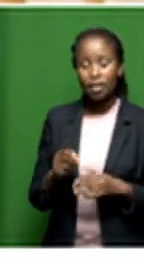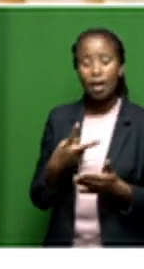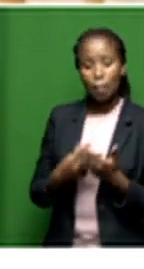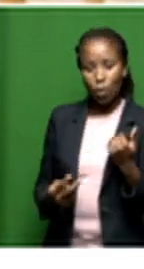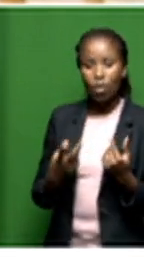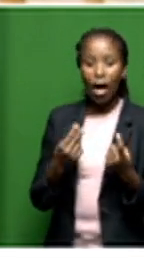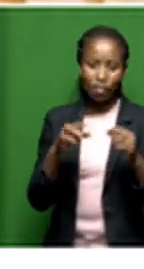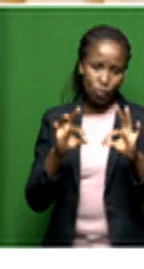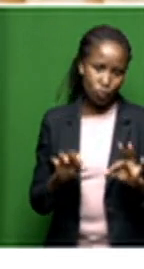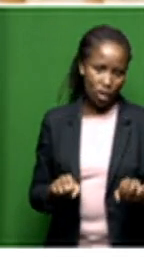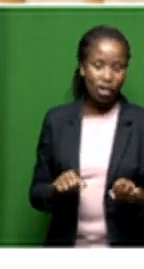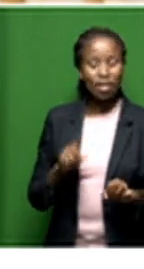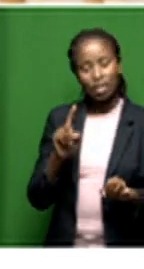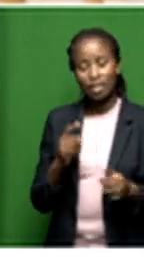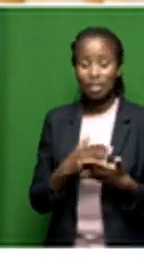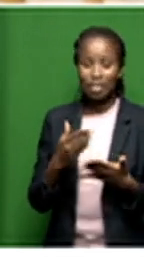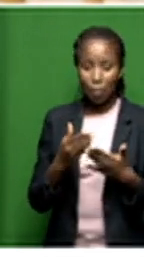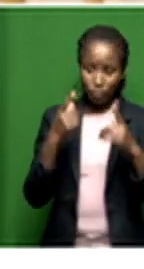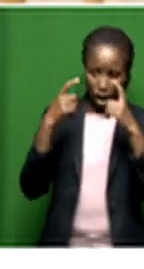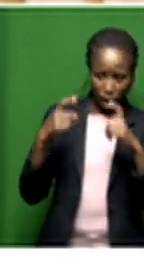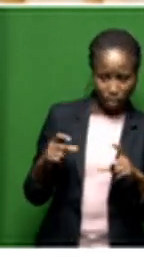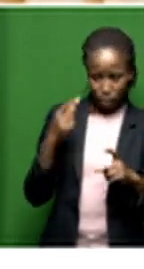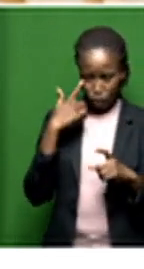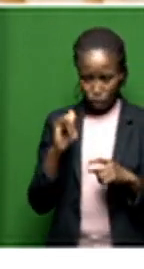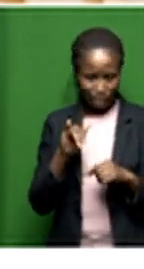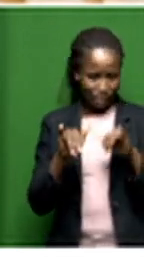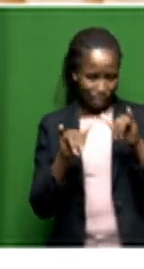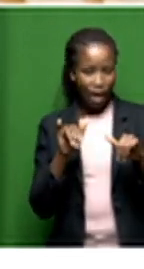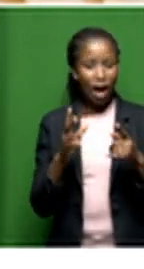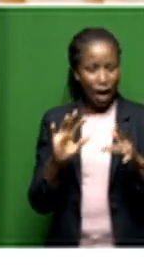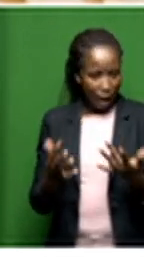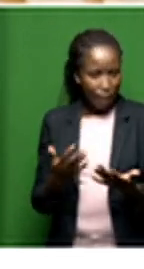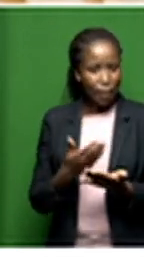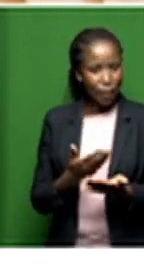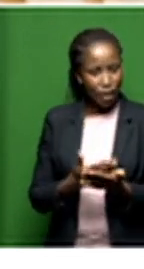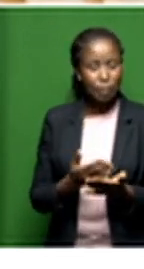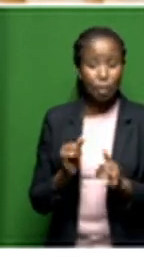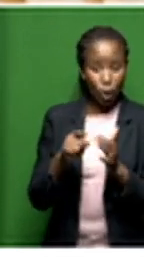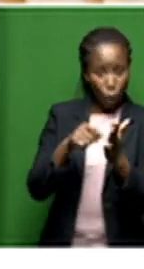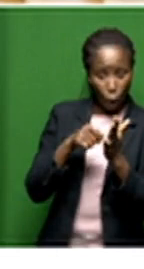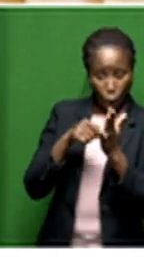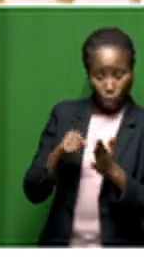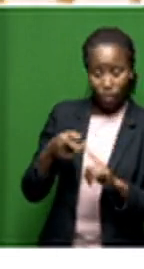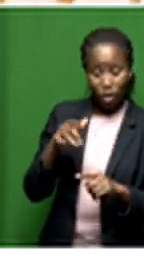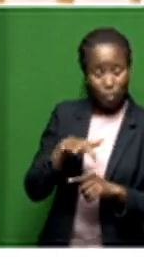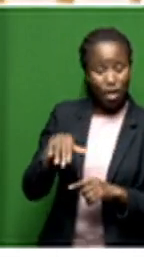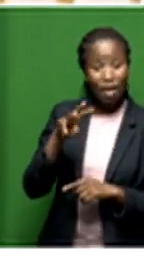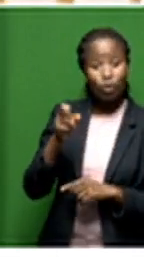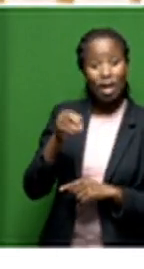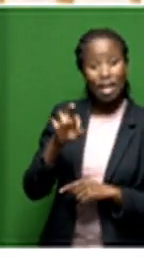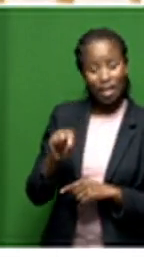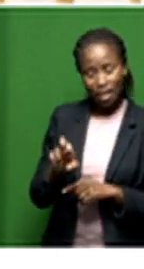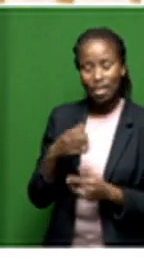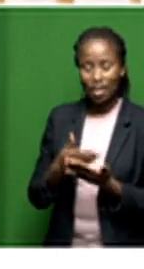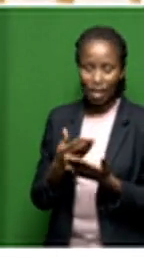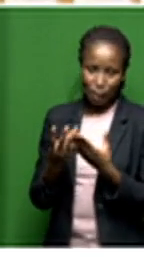So those are certainly the highlights that one is looking at, and as well as trying to collect the debt that's owed to the Emfuleni. I don't have to tell you, I'm